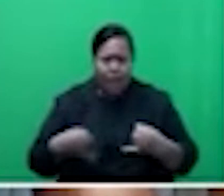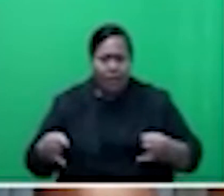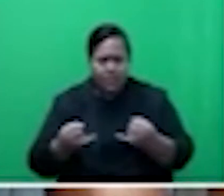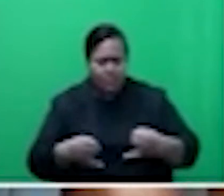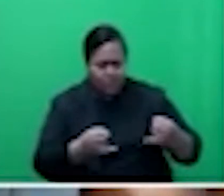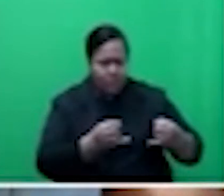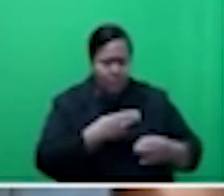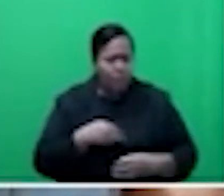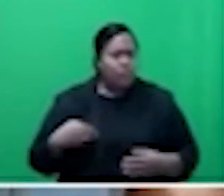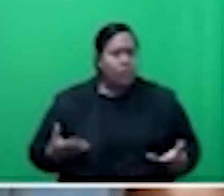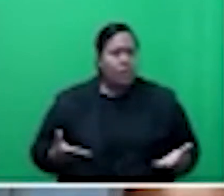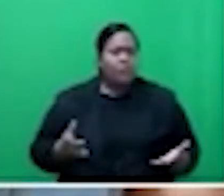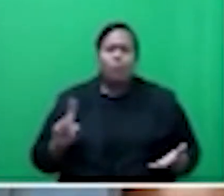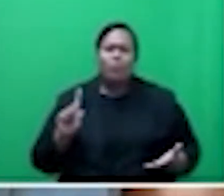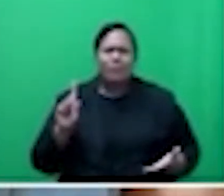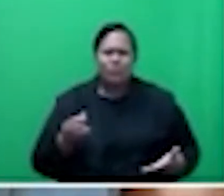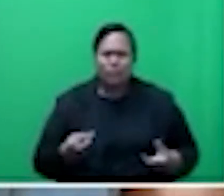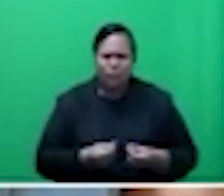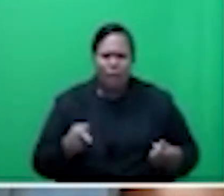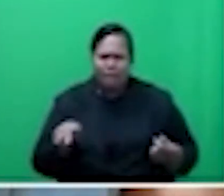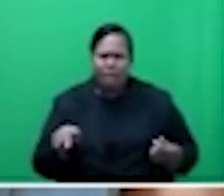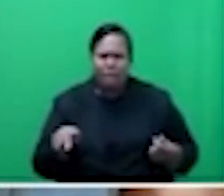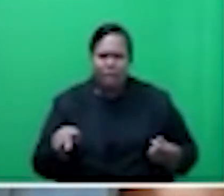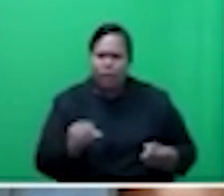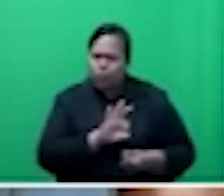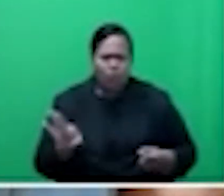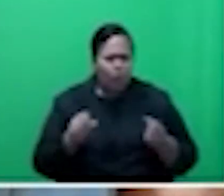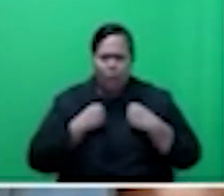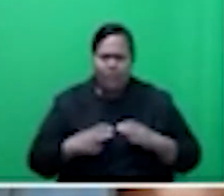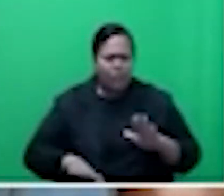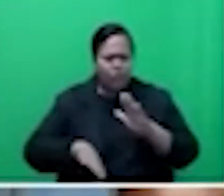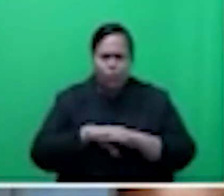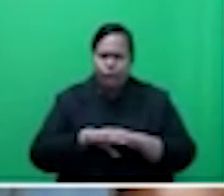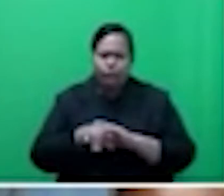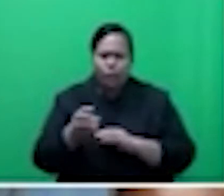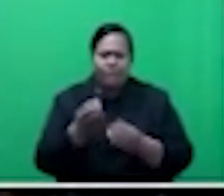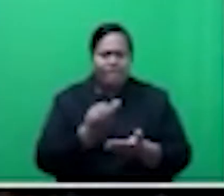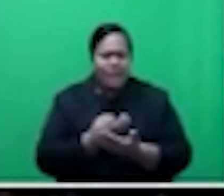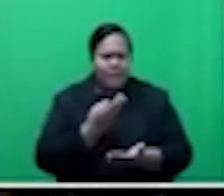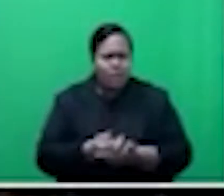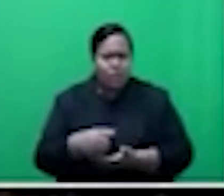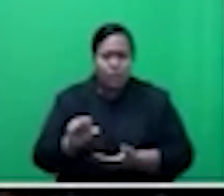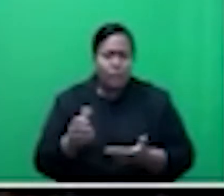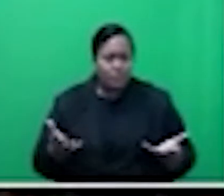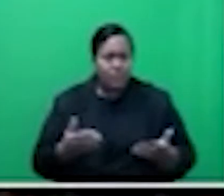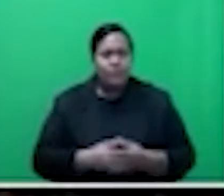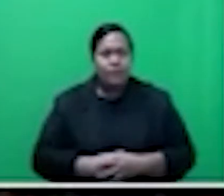ministry. What is being done to address this underutilization of funds? Honourable In Minister, the ministries. Thank have you. the